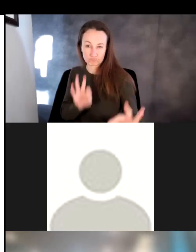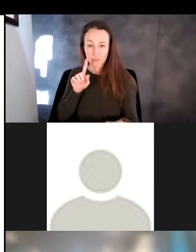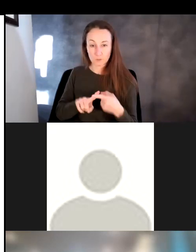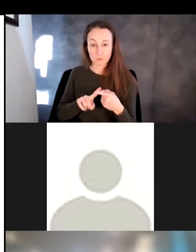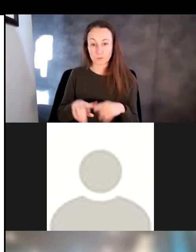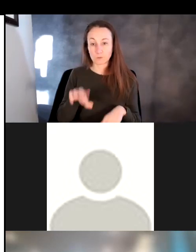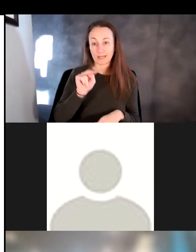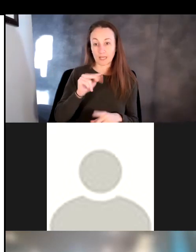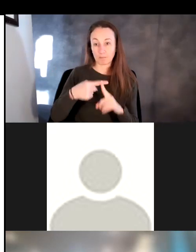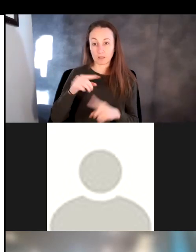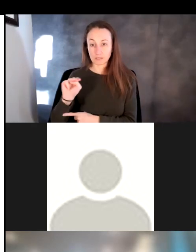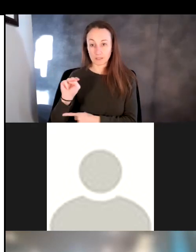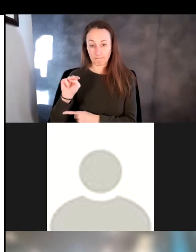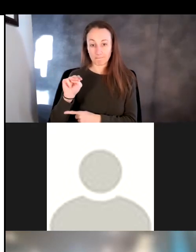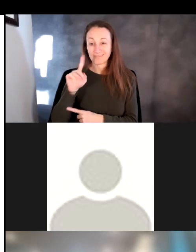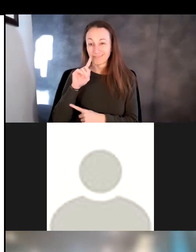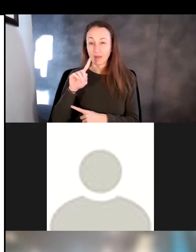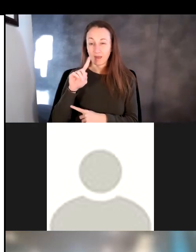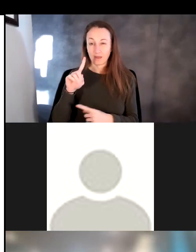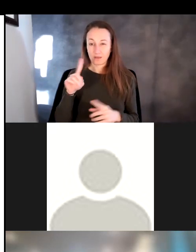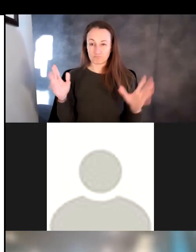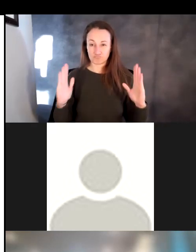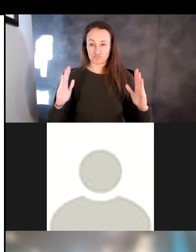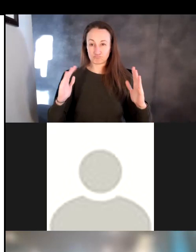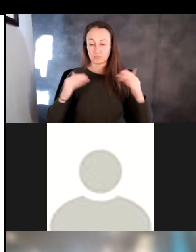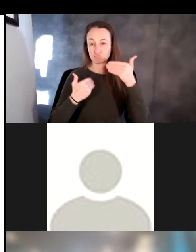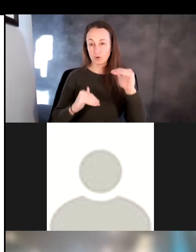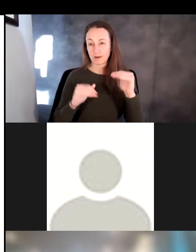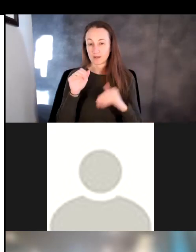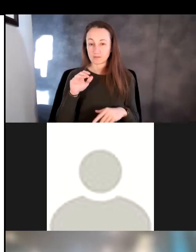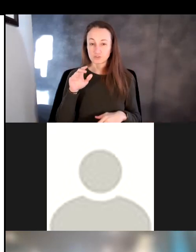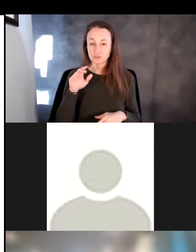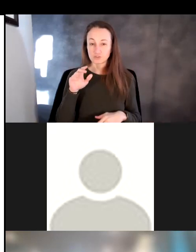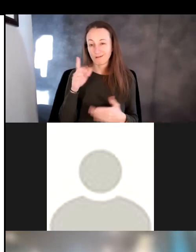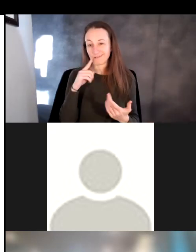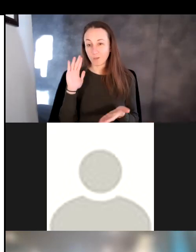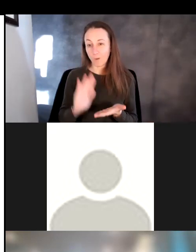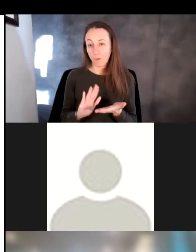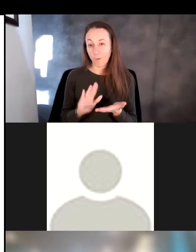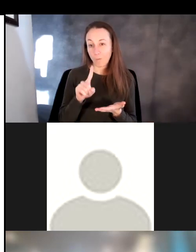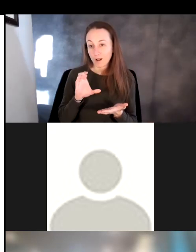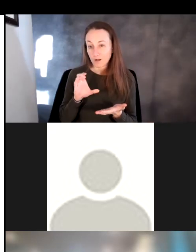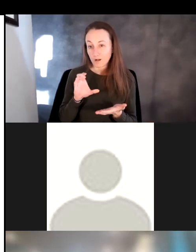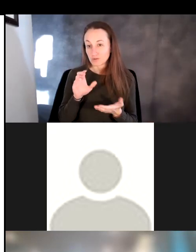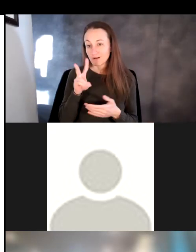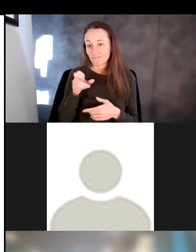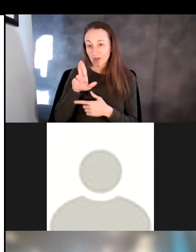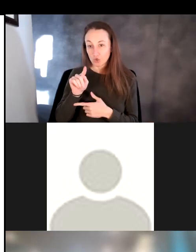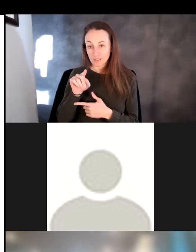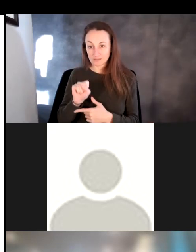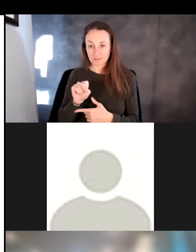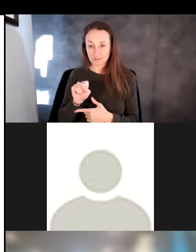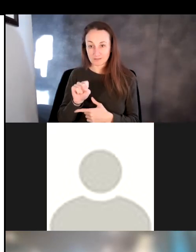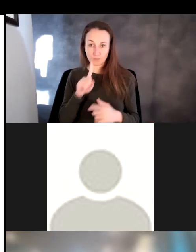N, this M to keep us in the range of 10s to low hundreds of variants, basically to be competitive with this single step approach.